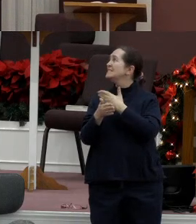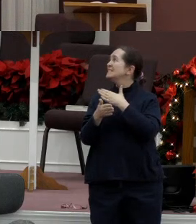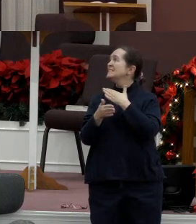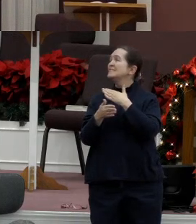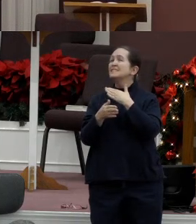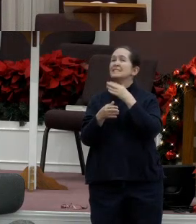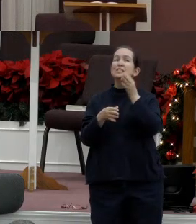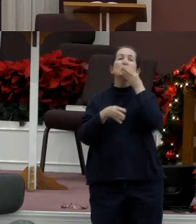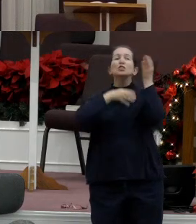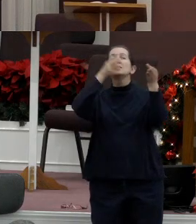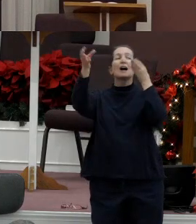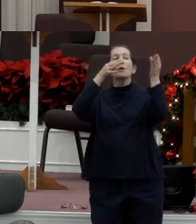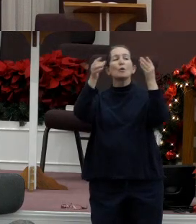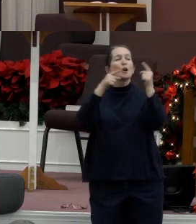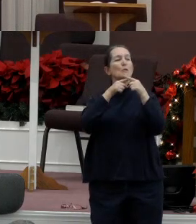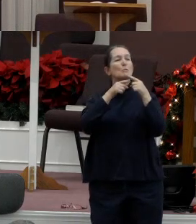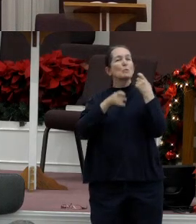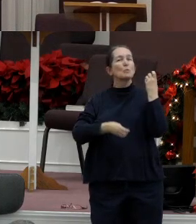shouting out to the world,